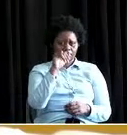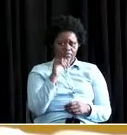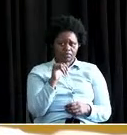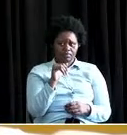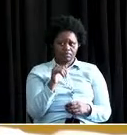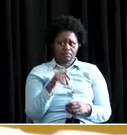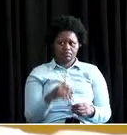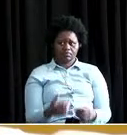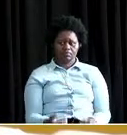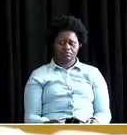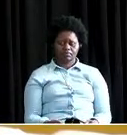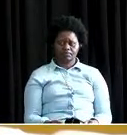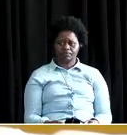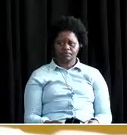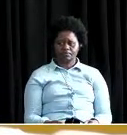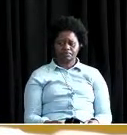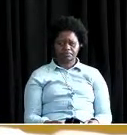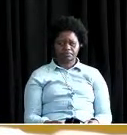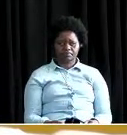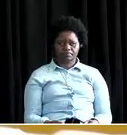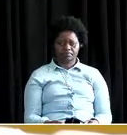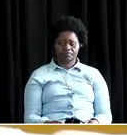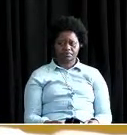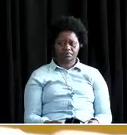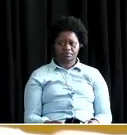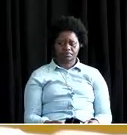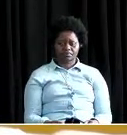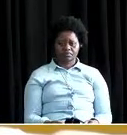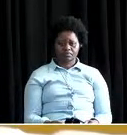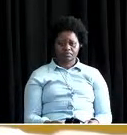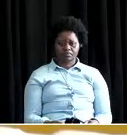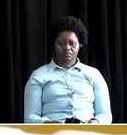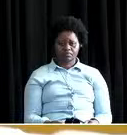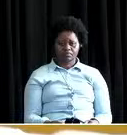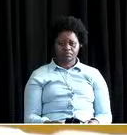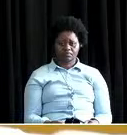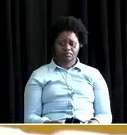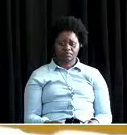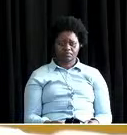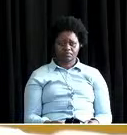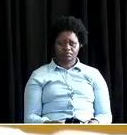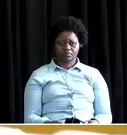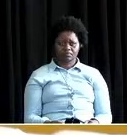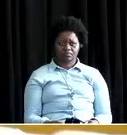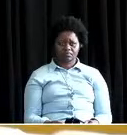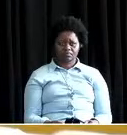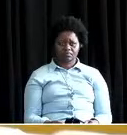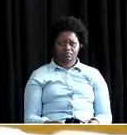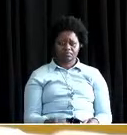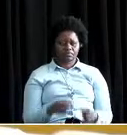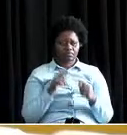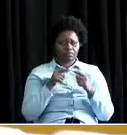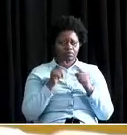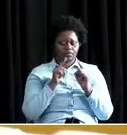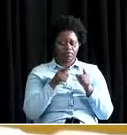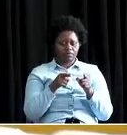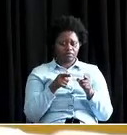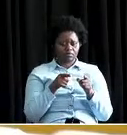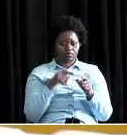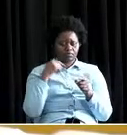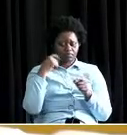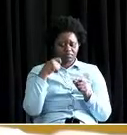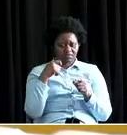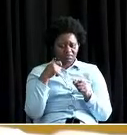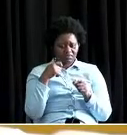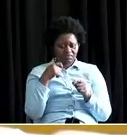that. Councillor Kuala? Because Point of order, Mr. Speaker. Yes.